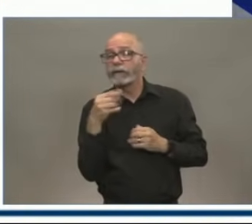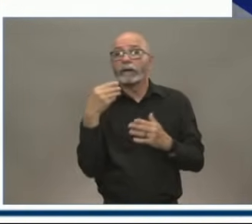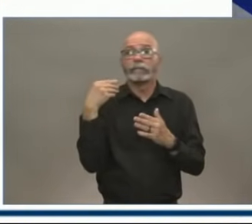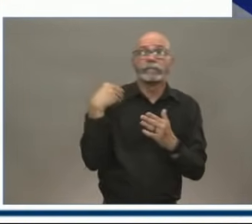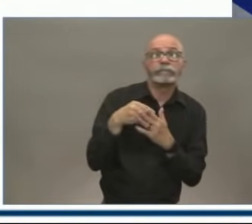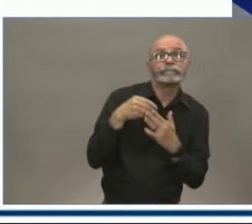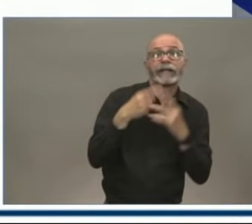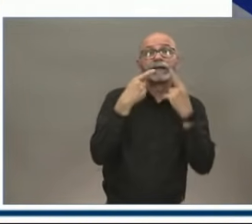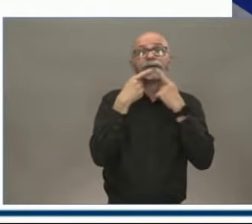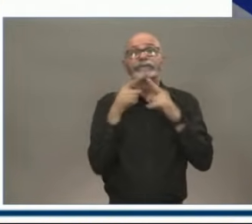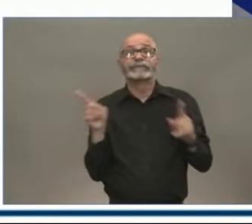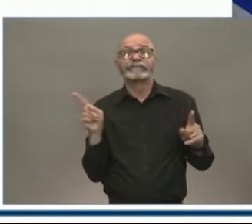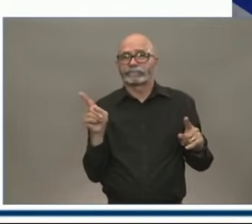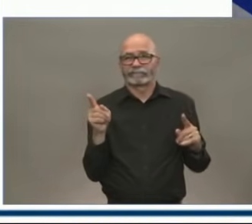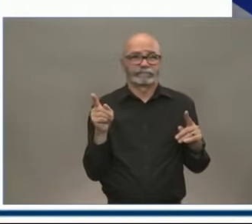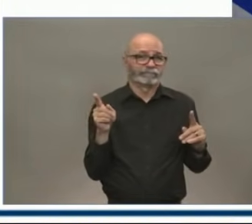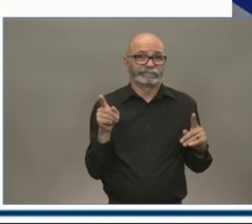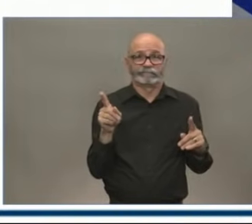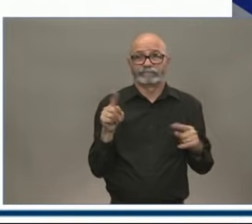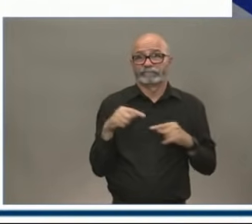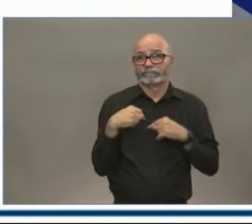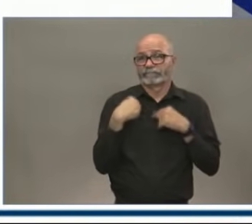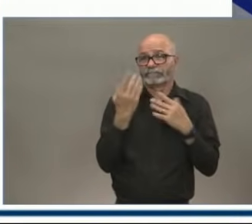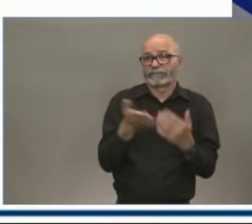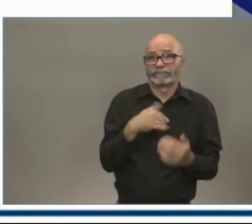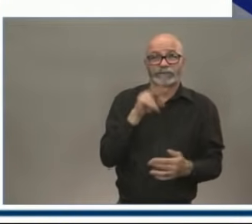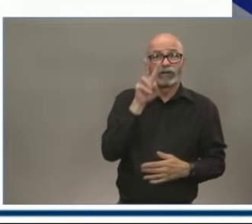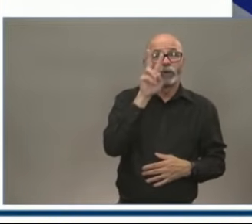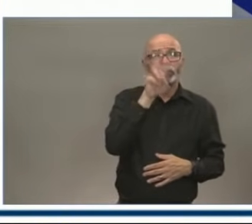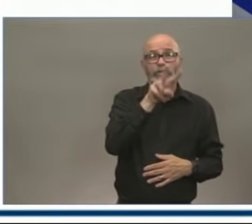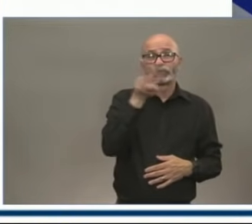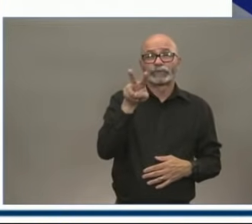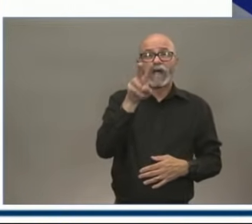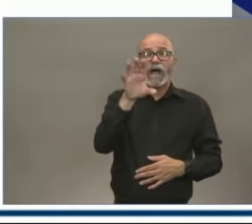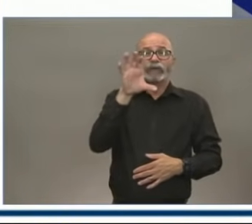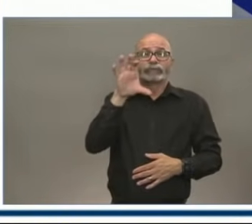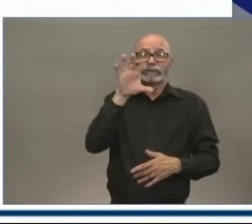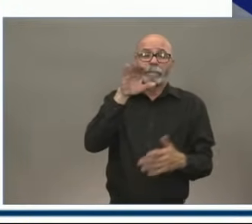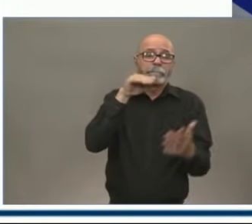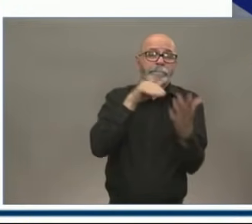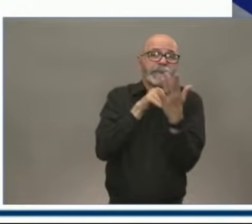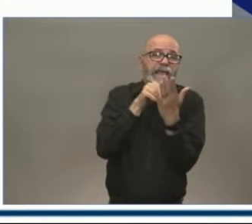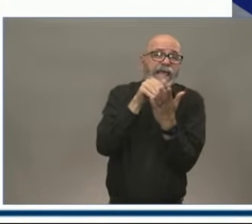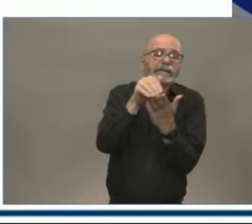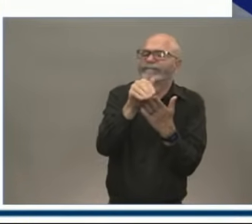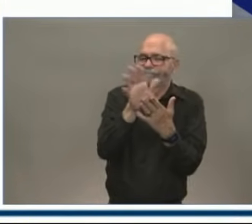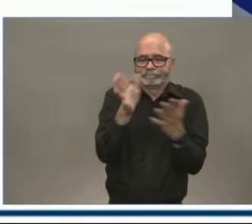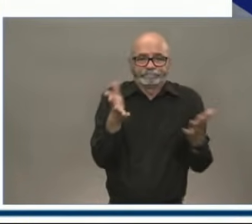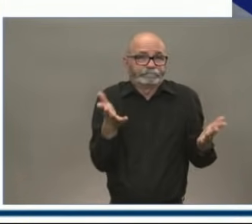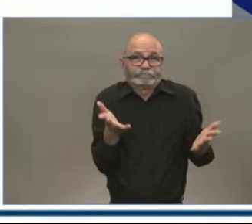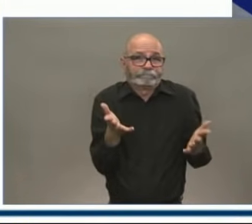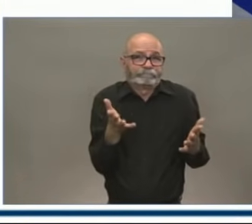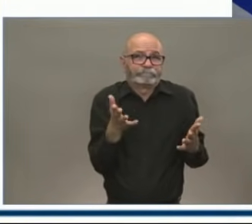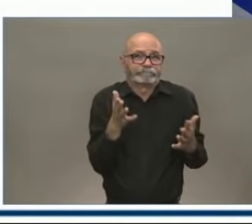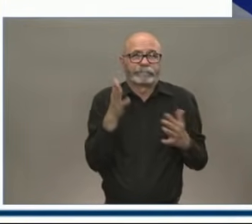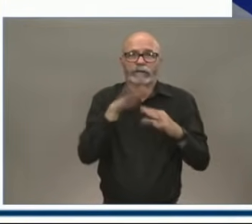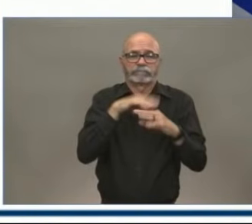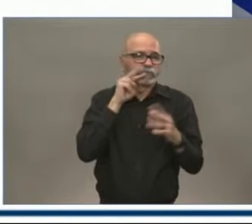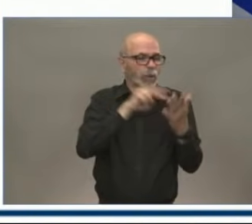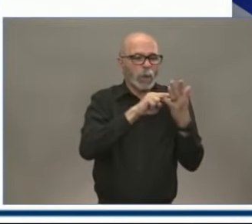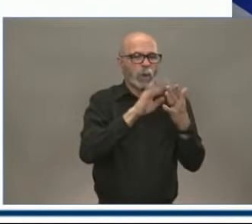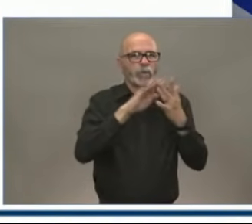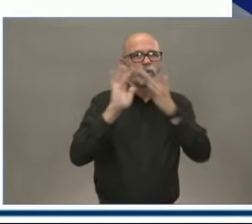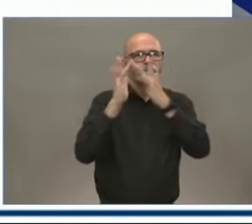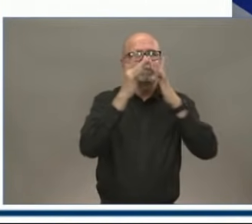stimulus spending capital plan. Every tender that has actually been awarded is actually on a website out in front of you. I've sat